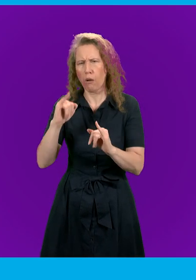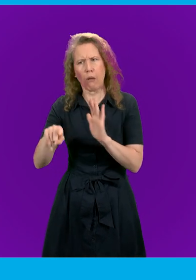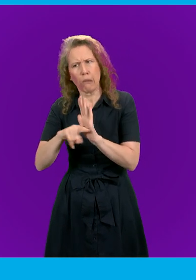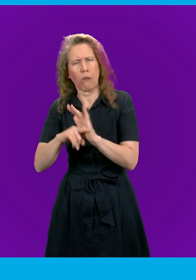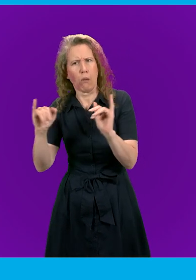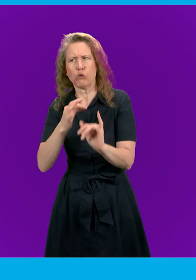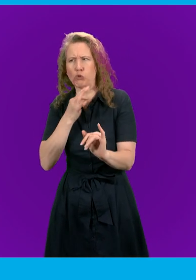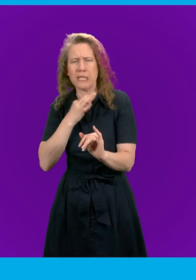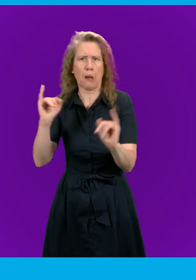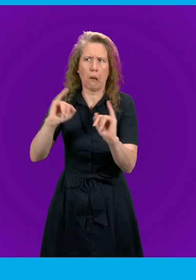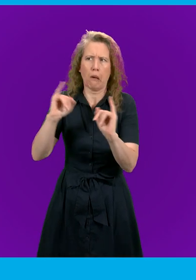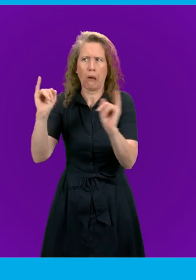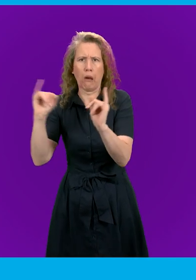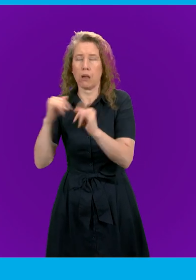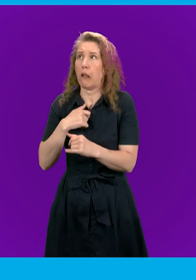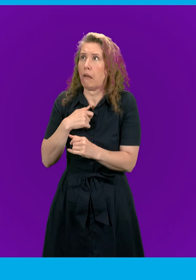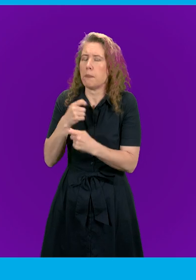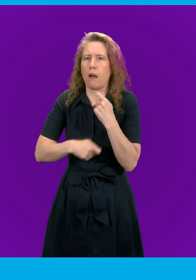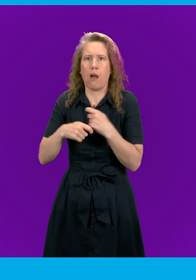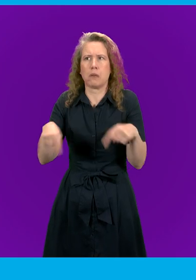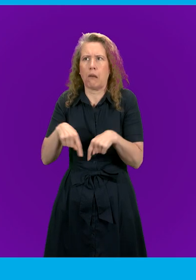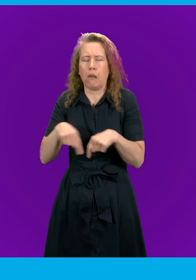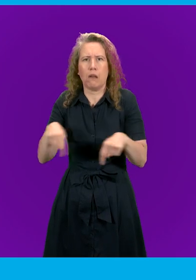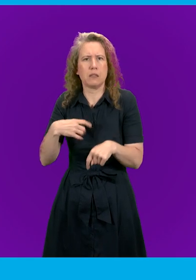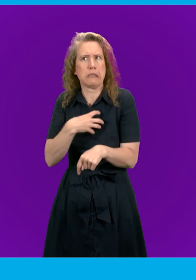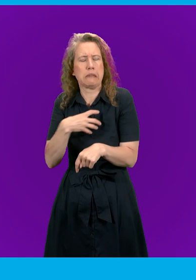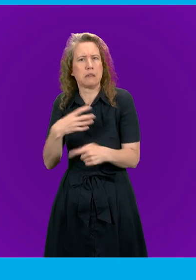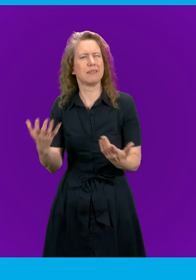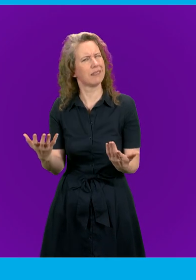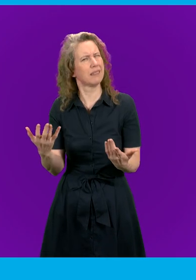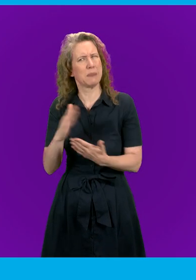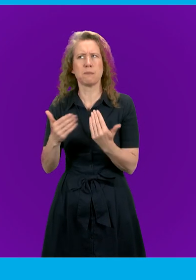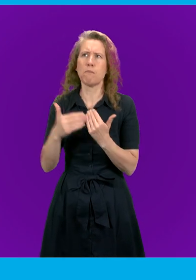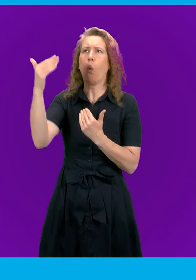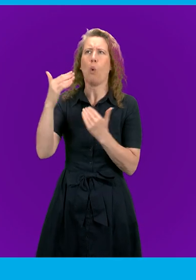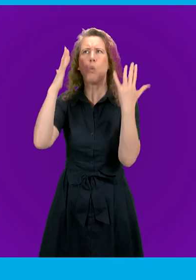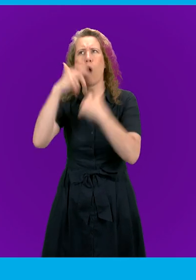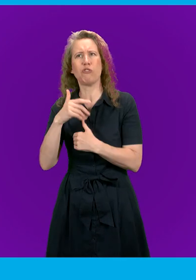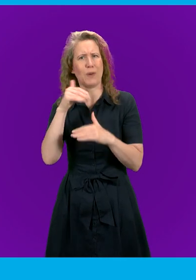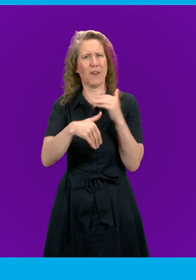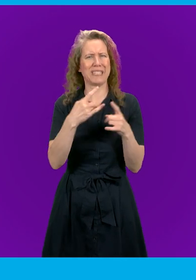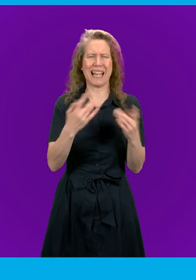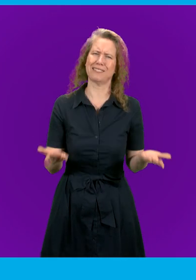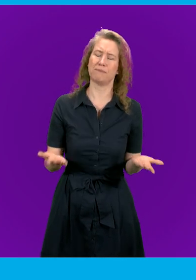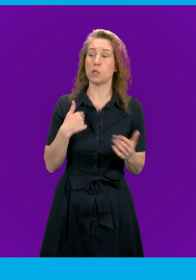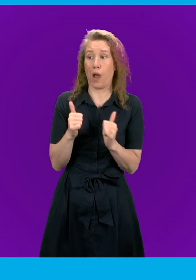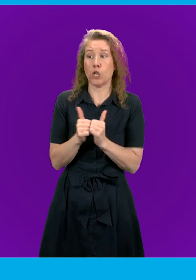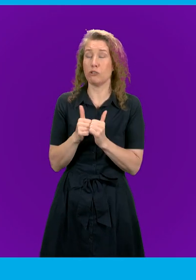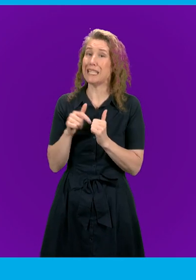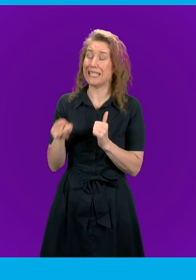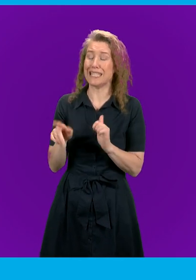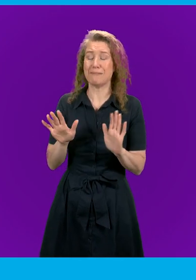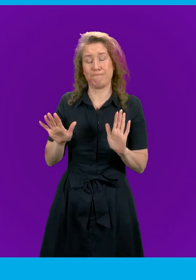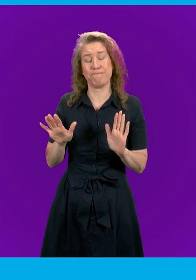this risk and that could happen, I think that adds another thing to worry about. So I really agree with you that I